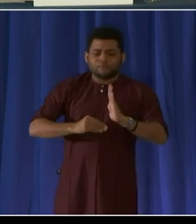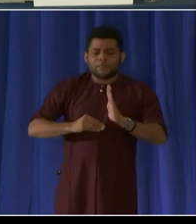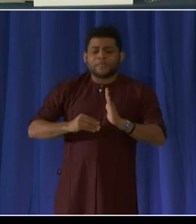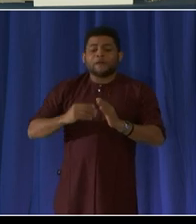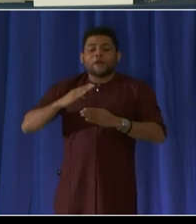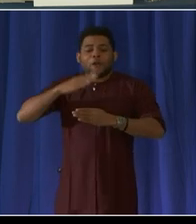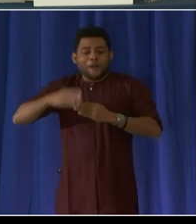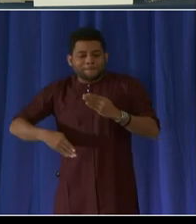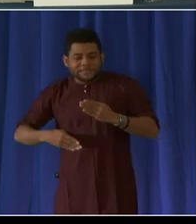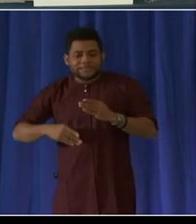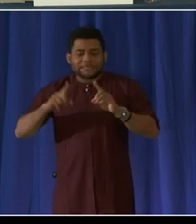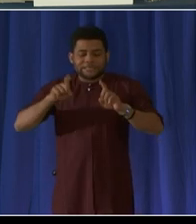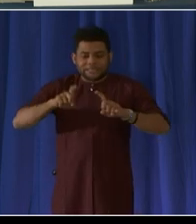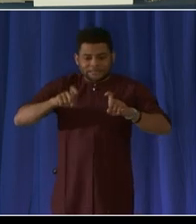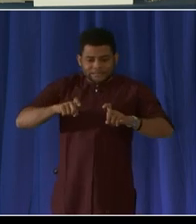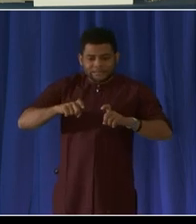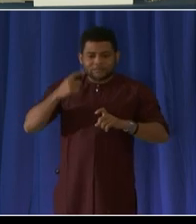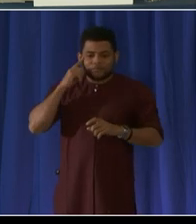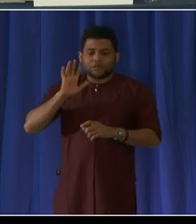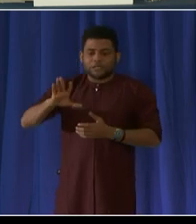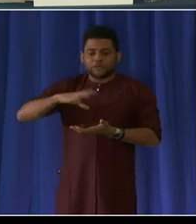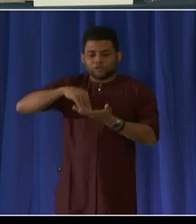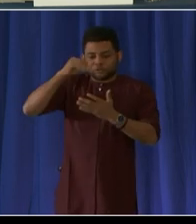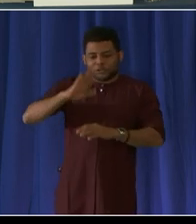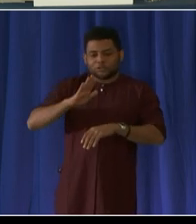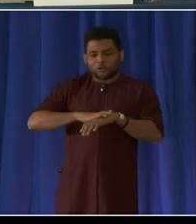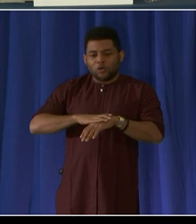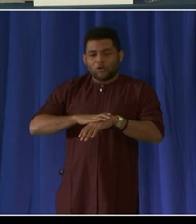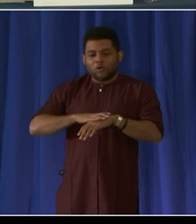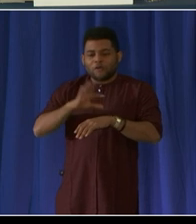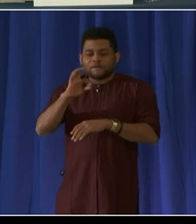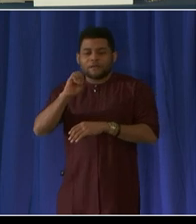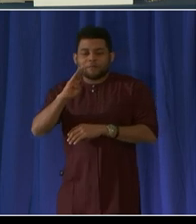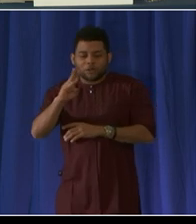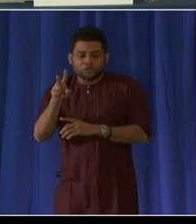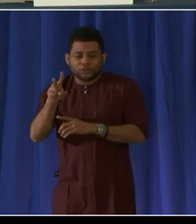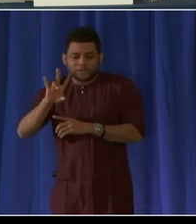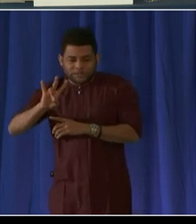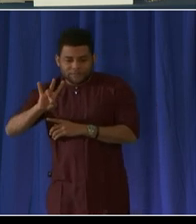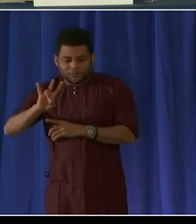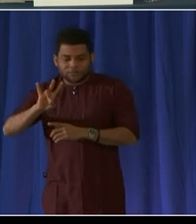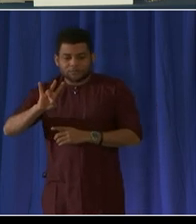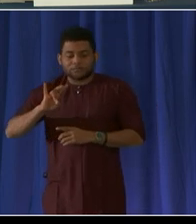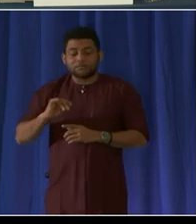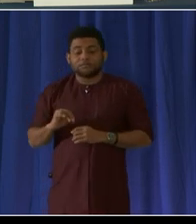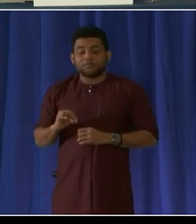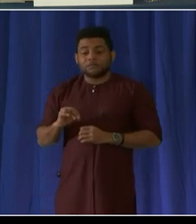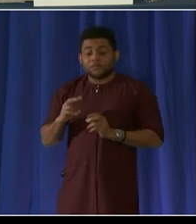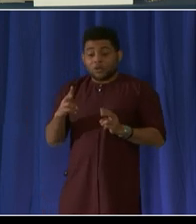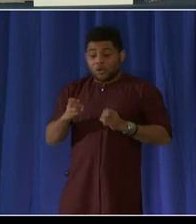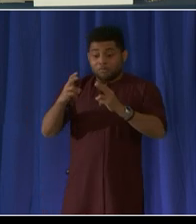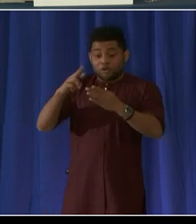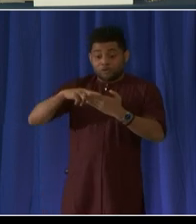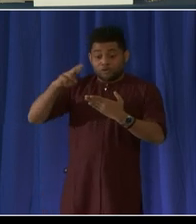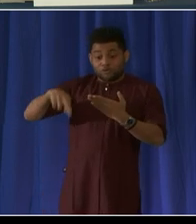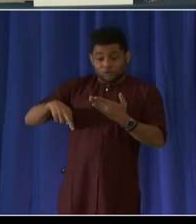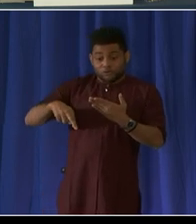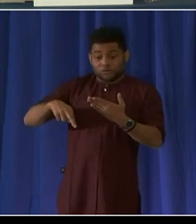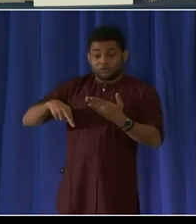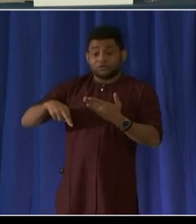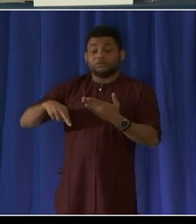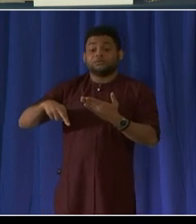test of their student on Sunday evening of February the 27th. We ask that you upload your